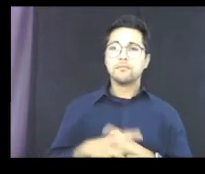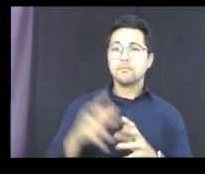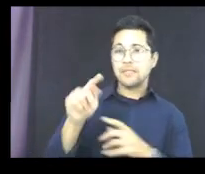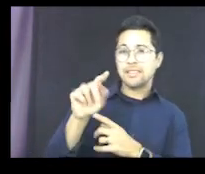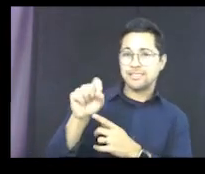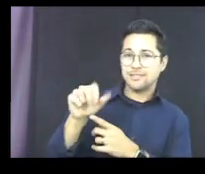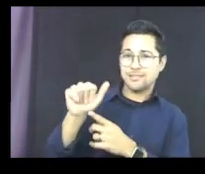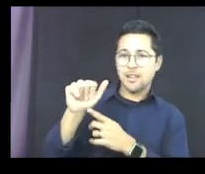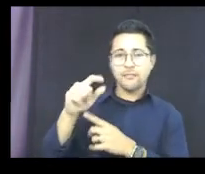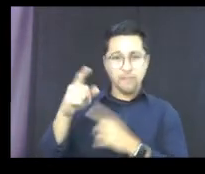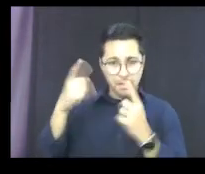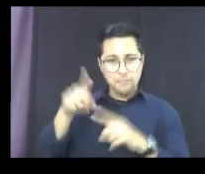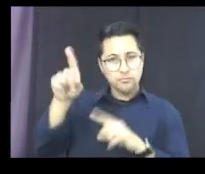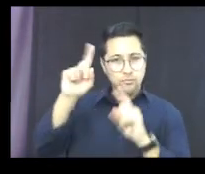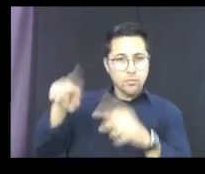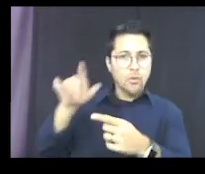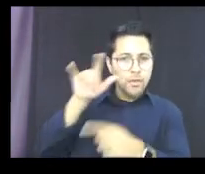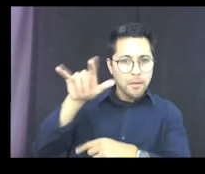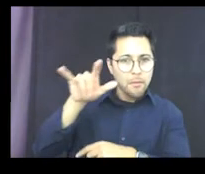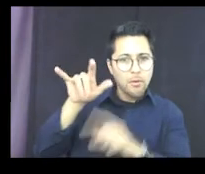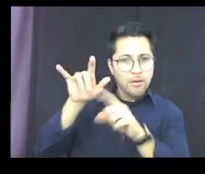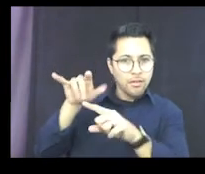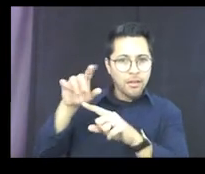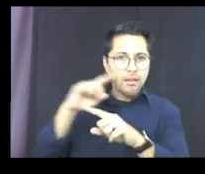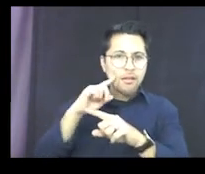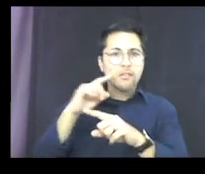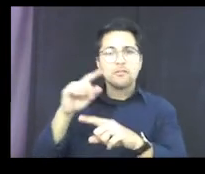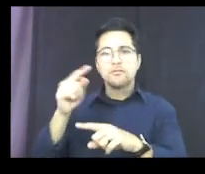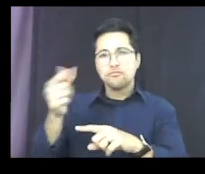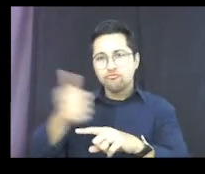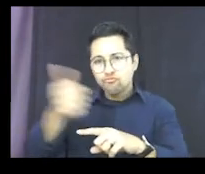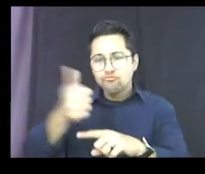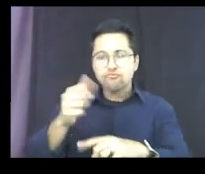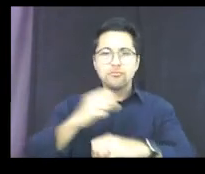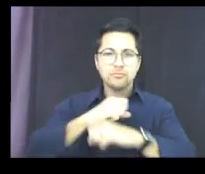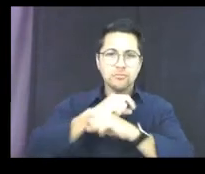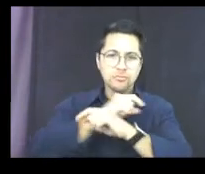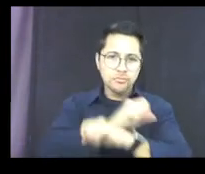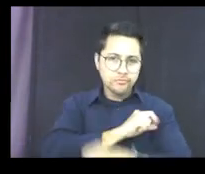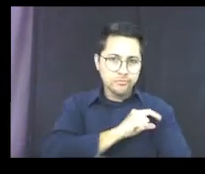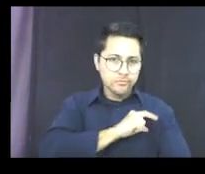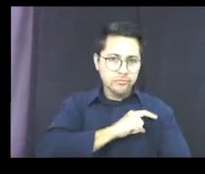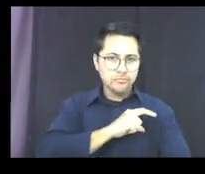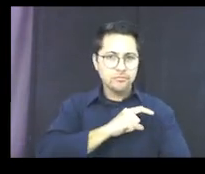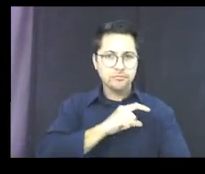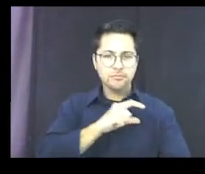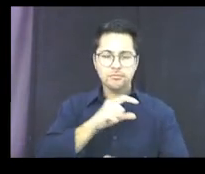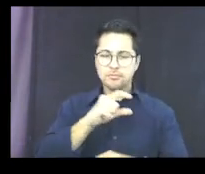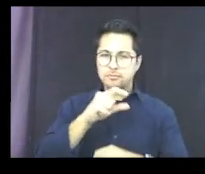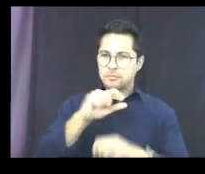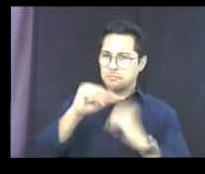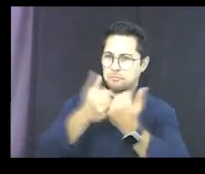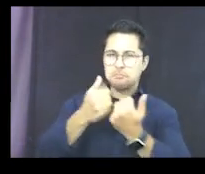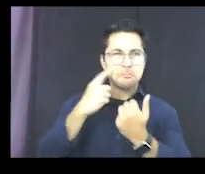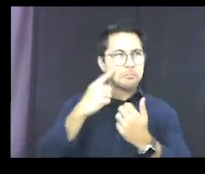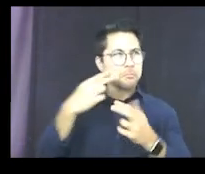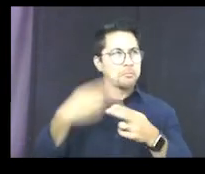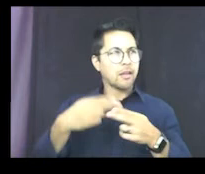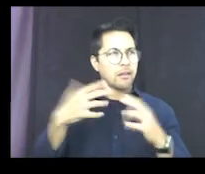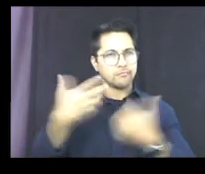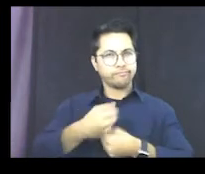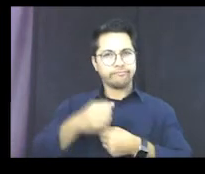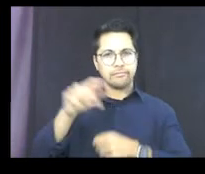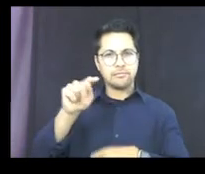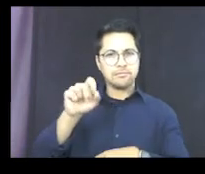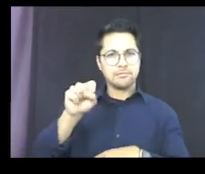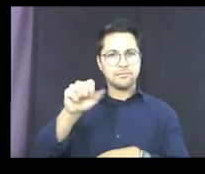TSA, for when you go to the airport, Transit Security Administration might be what that stands for. There's a